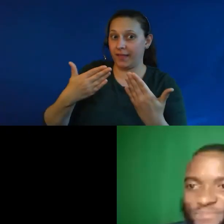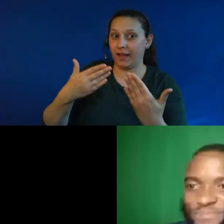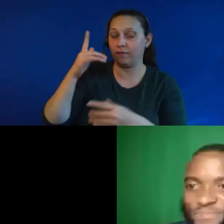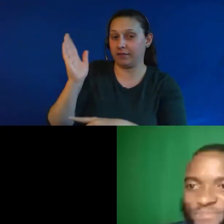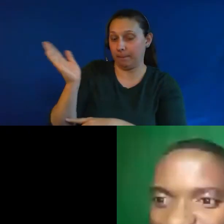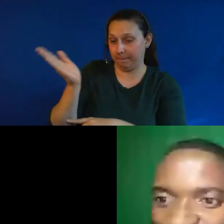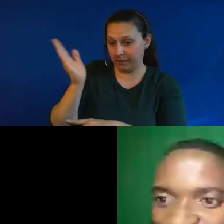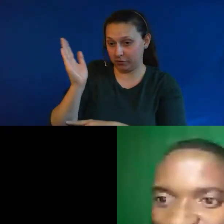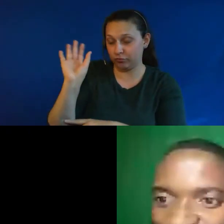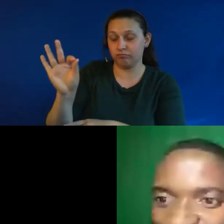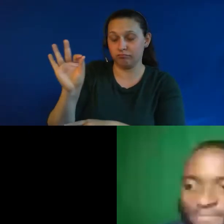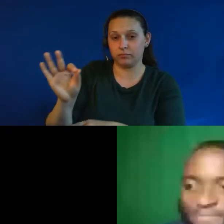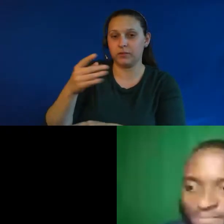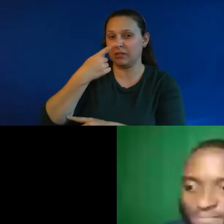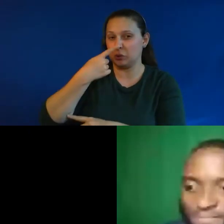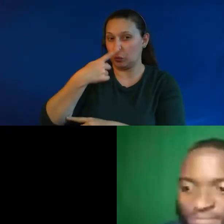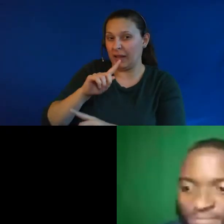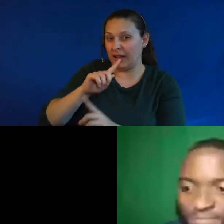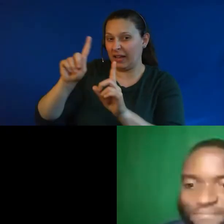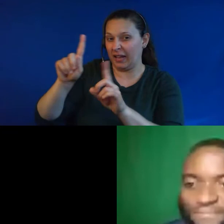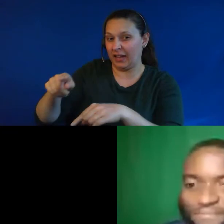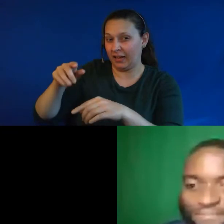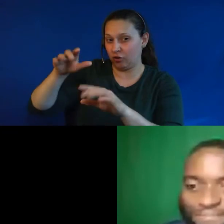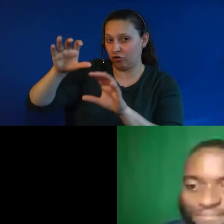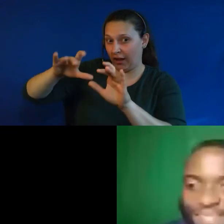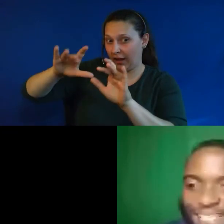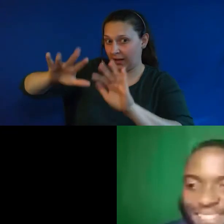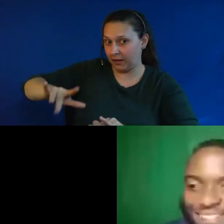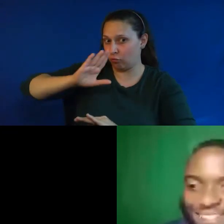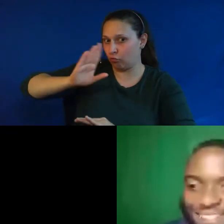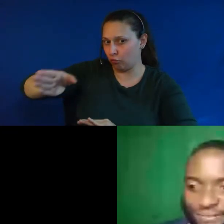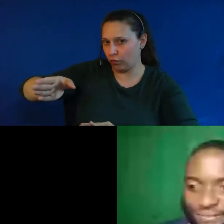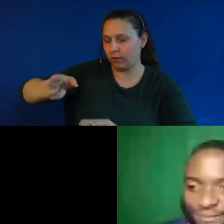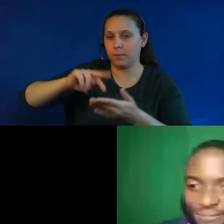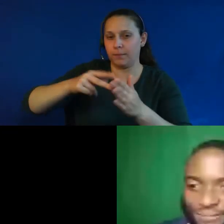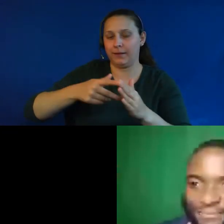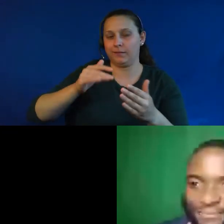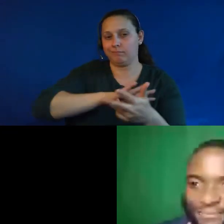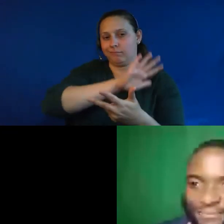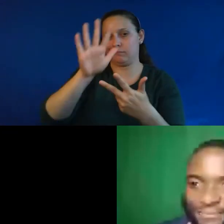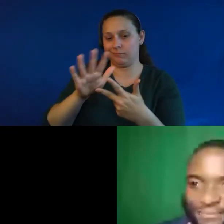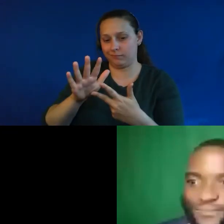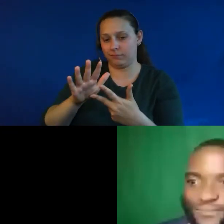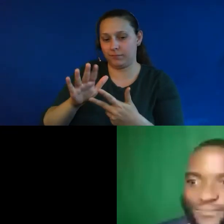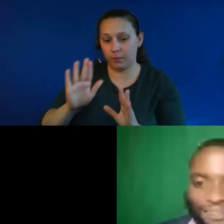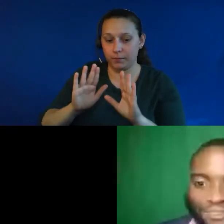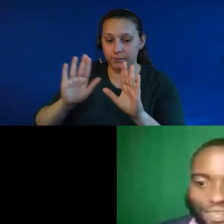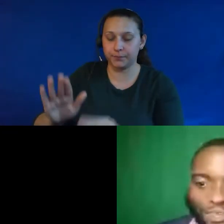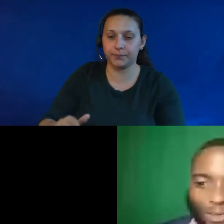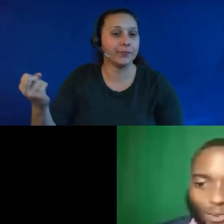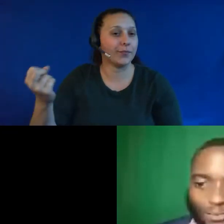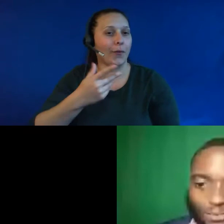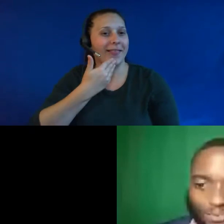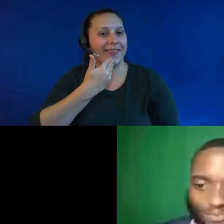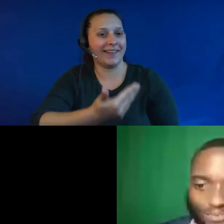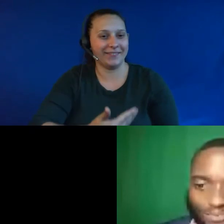And if you don't mind answering that question in the chat so we can move on, that would be awesome. Okay, thank